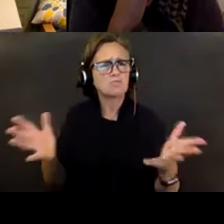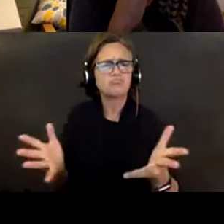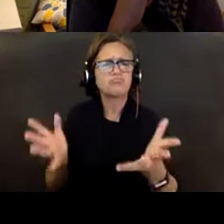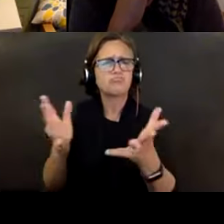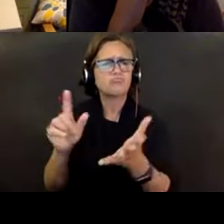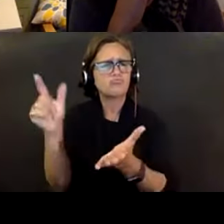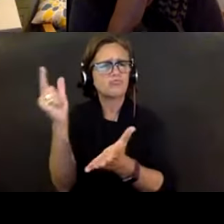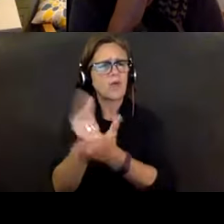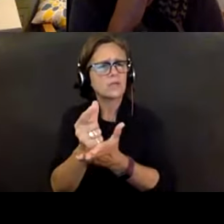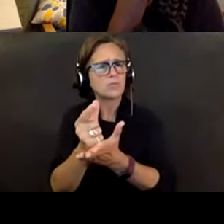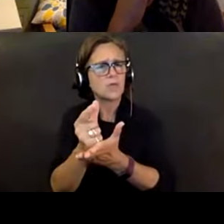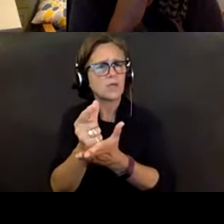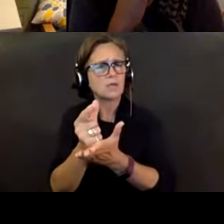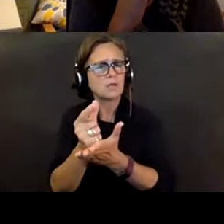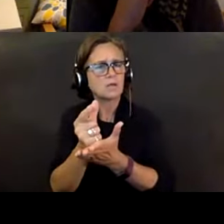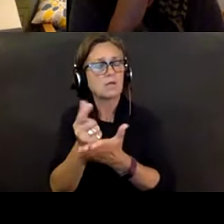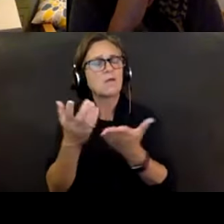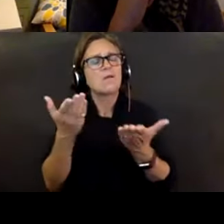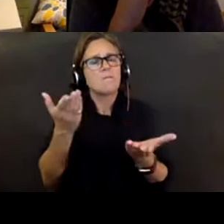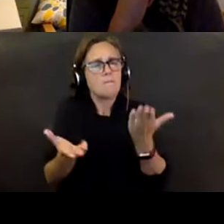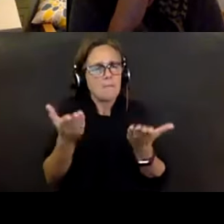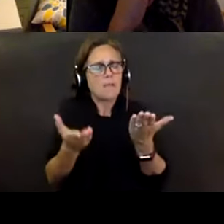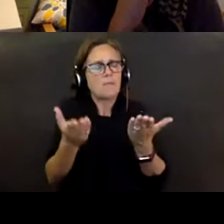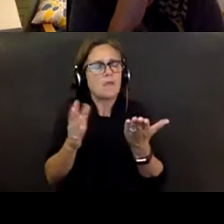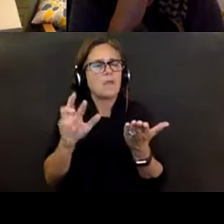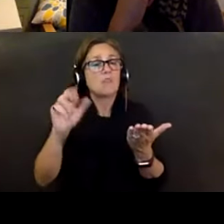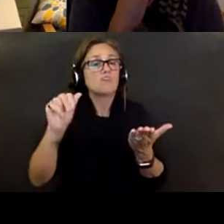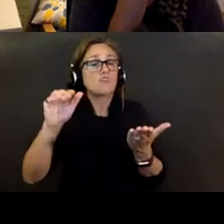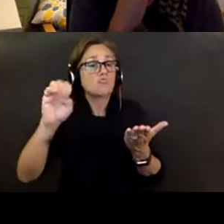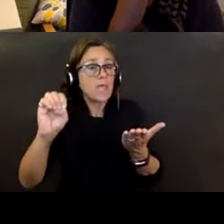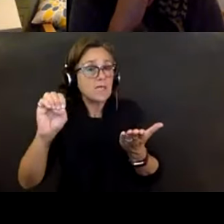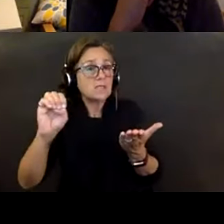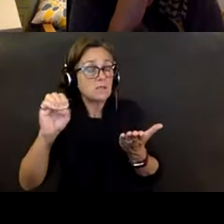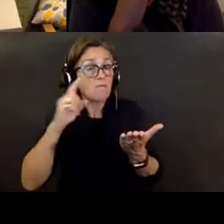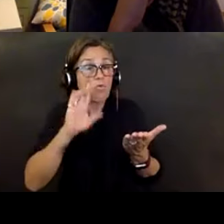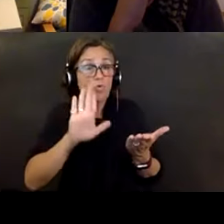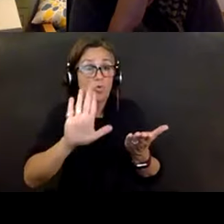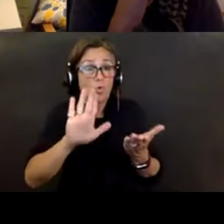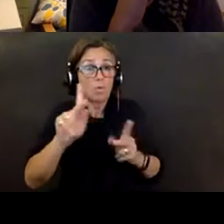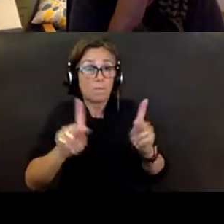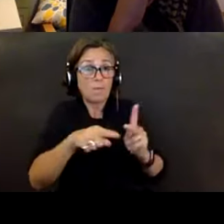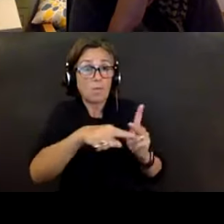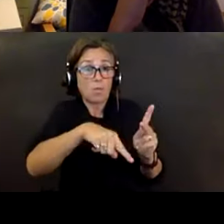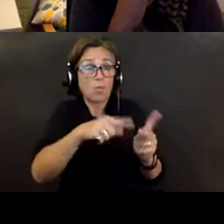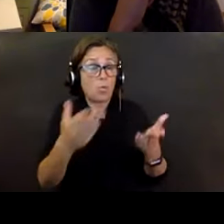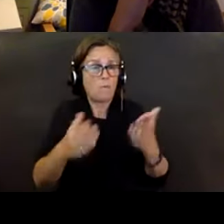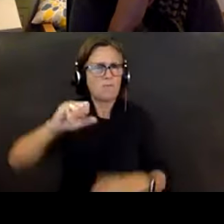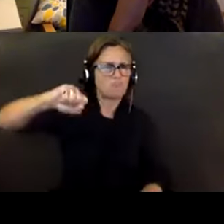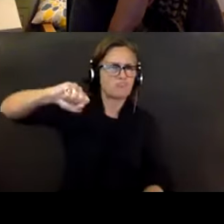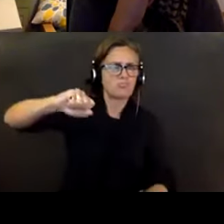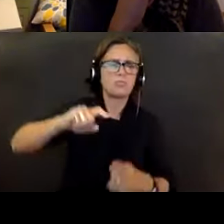it's important, and maybe take away the issue of race and racism. They may not be ready to talk about it,